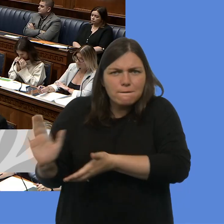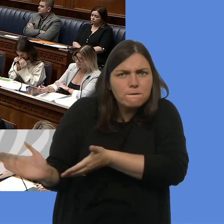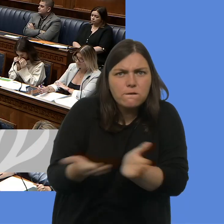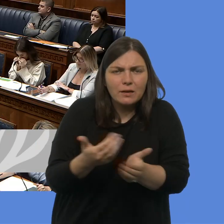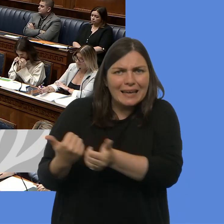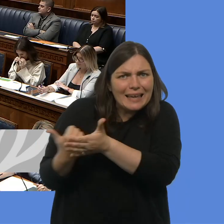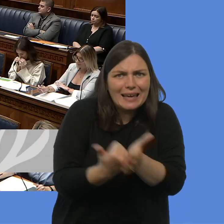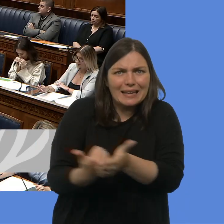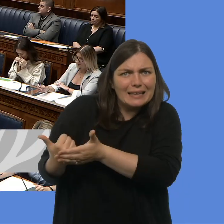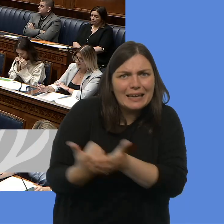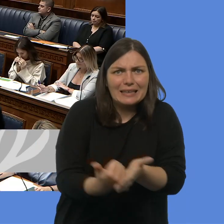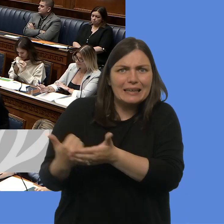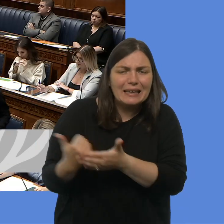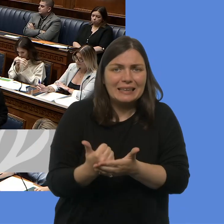Gaza?